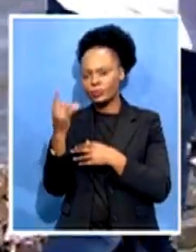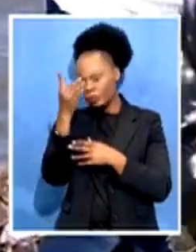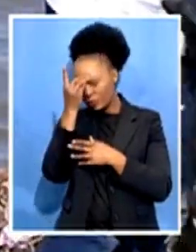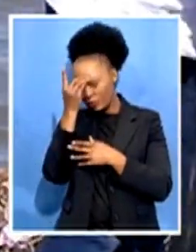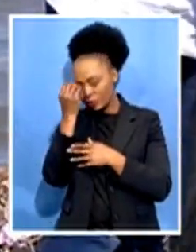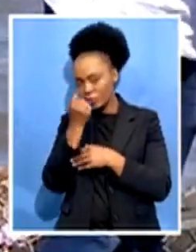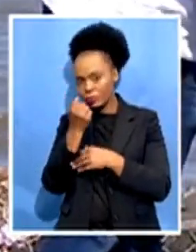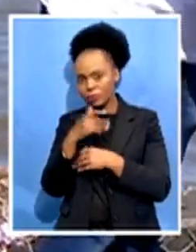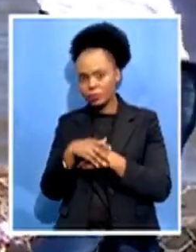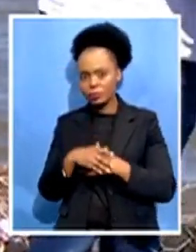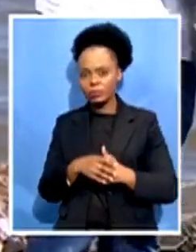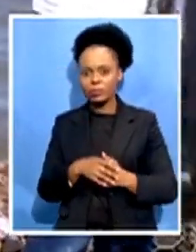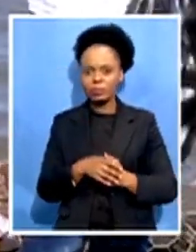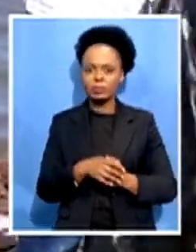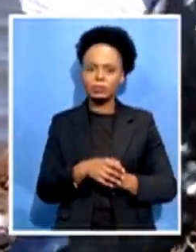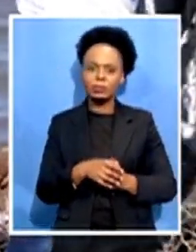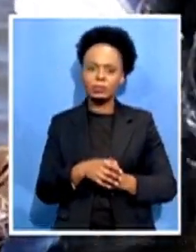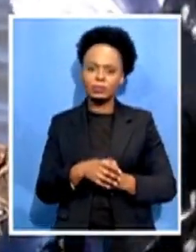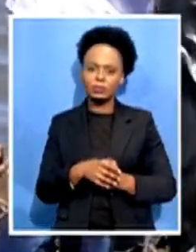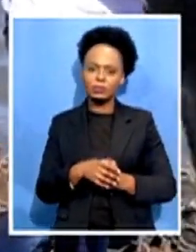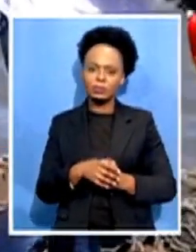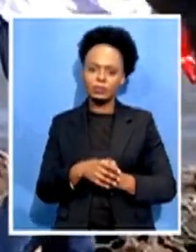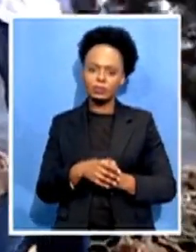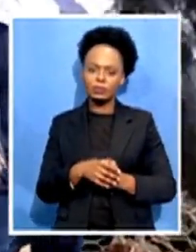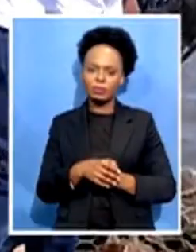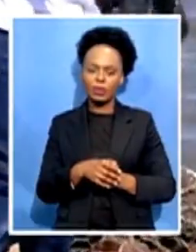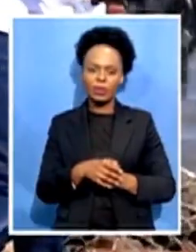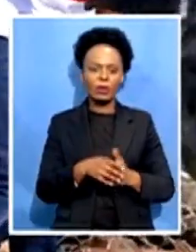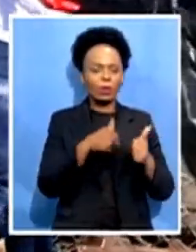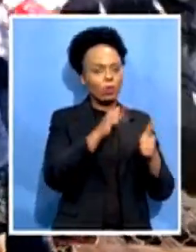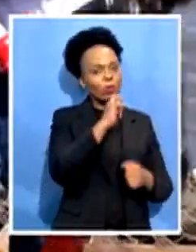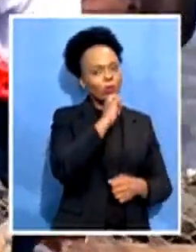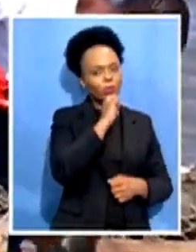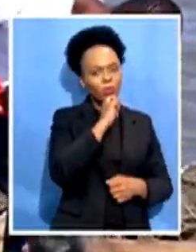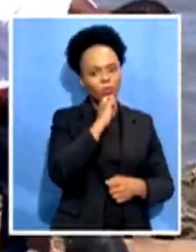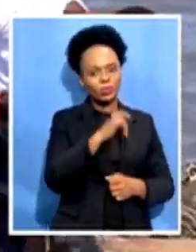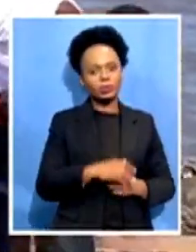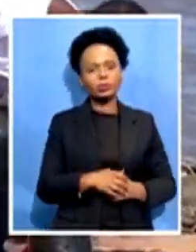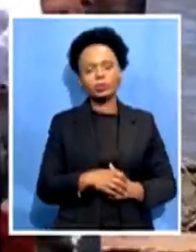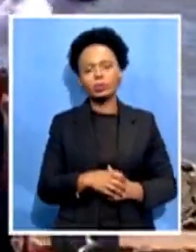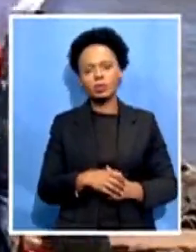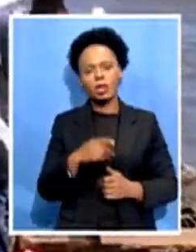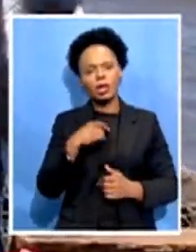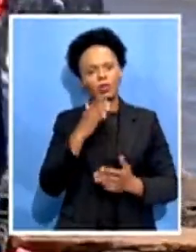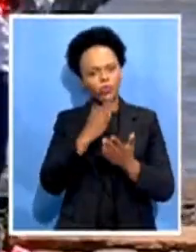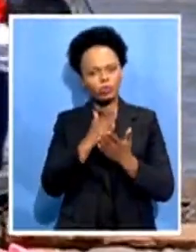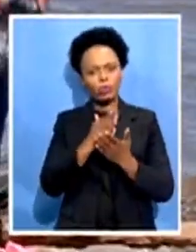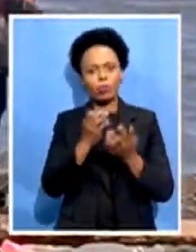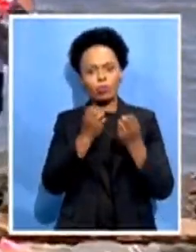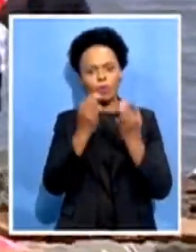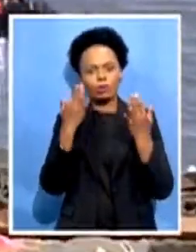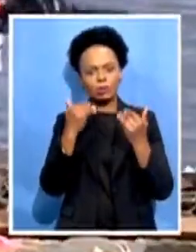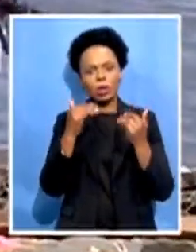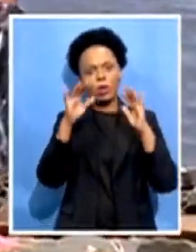Well, a very good morning to you, Aldrin, and to the viewers back at home. And I'm sure many are going to be observing Earth Hour today. But here in